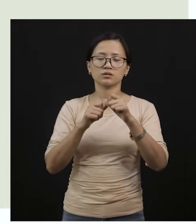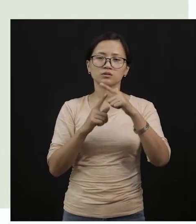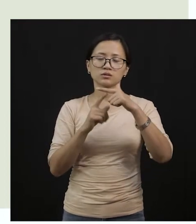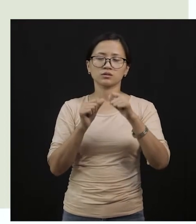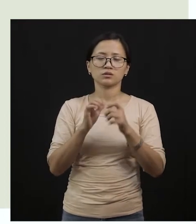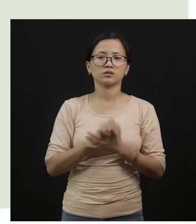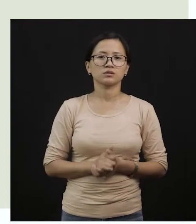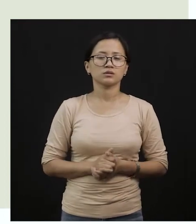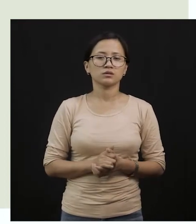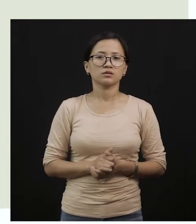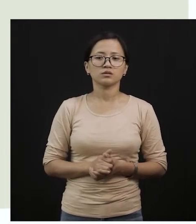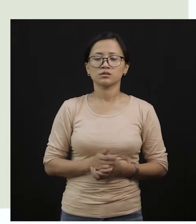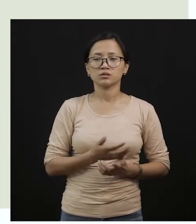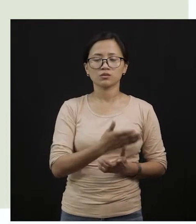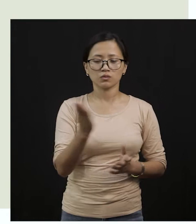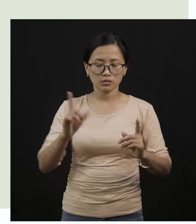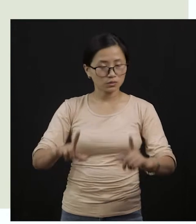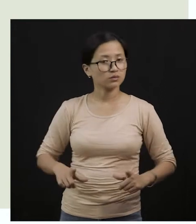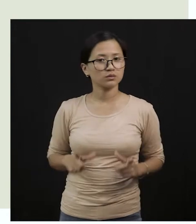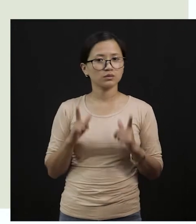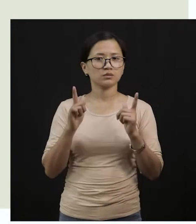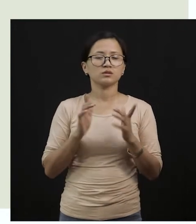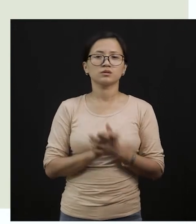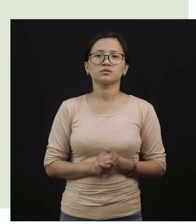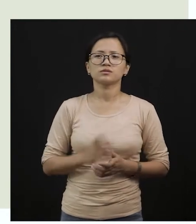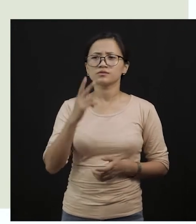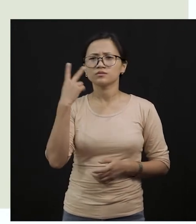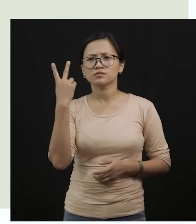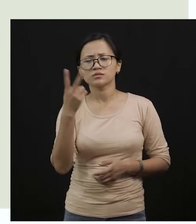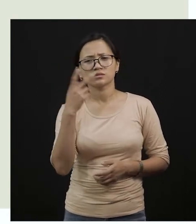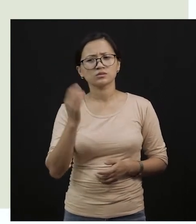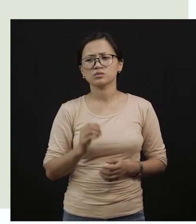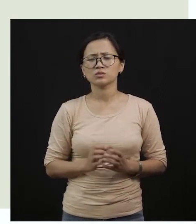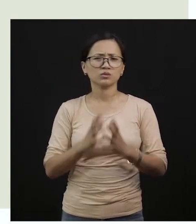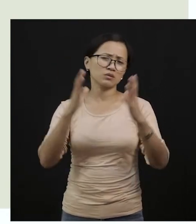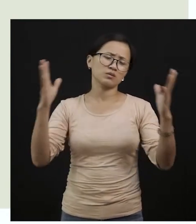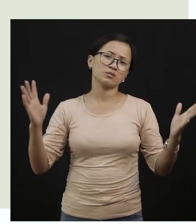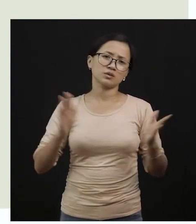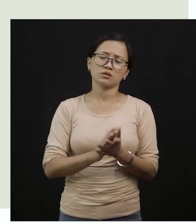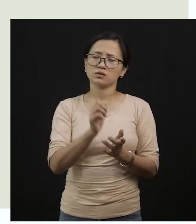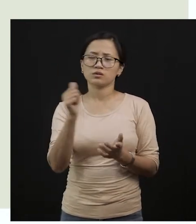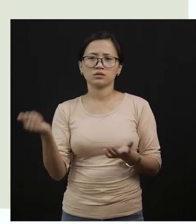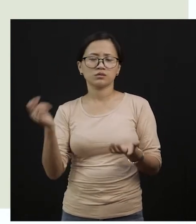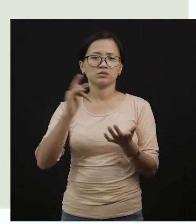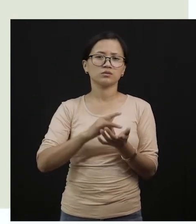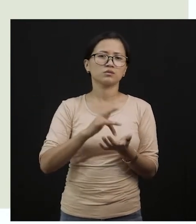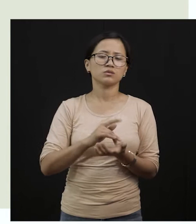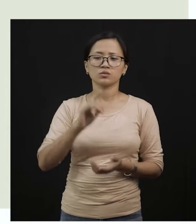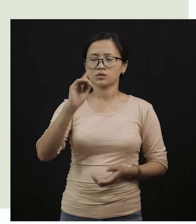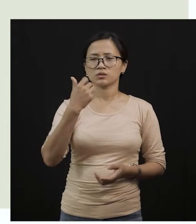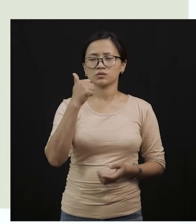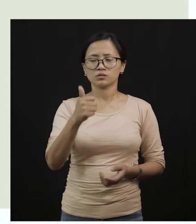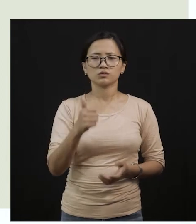Kolkata and she was there all her life, though she had also visited so many other places. Okay? One good work. There are